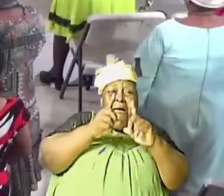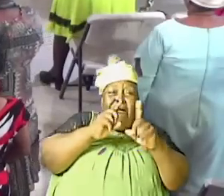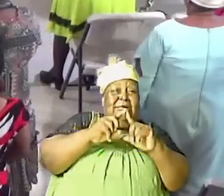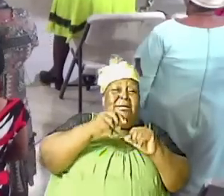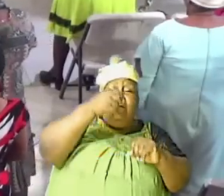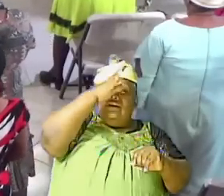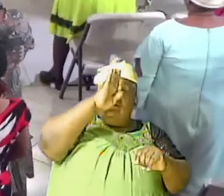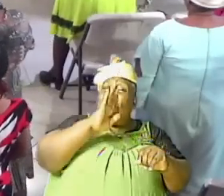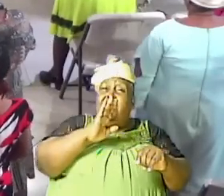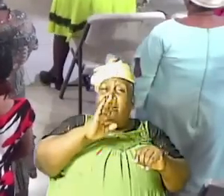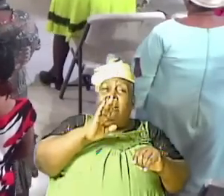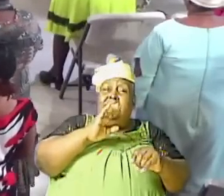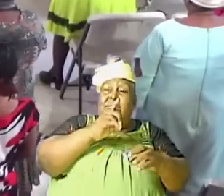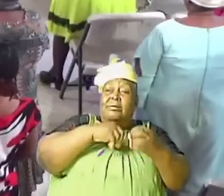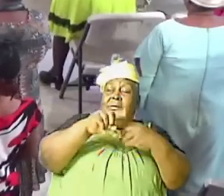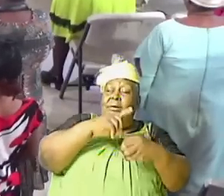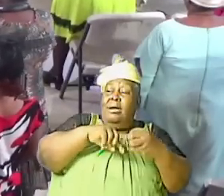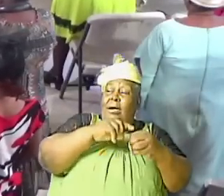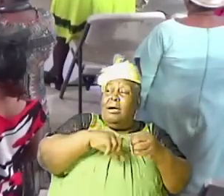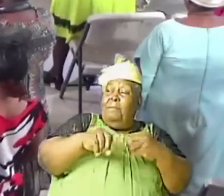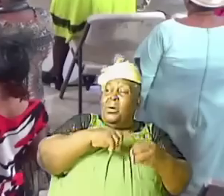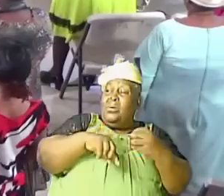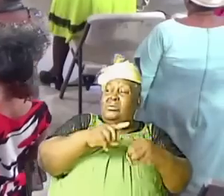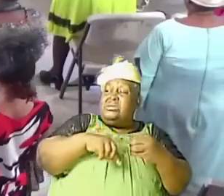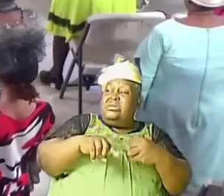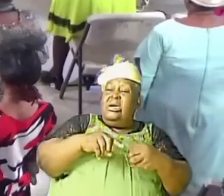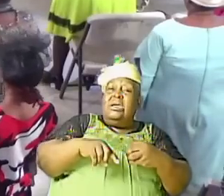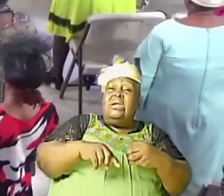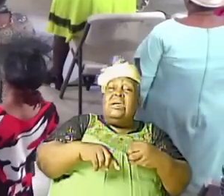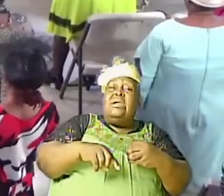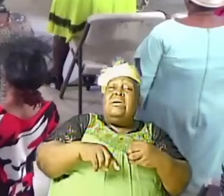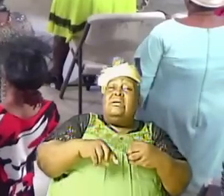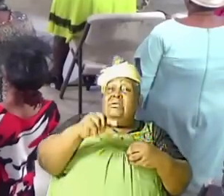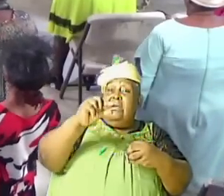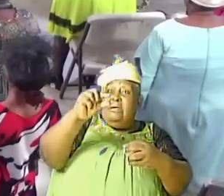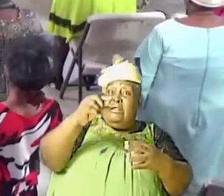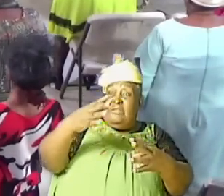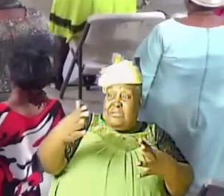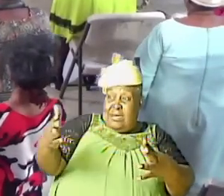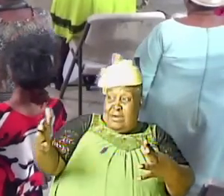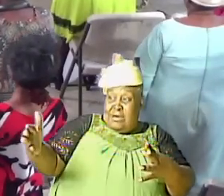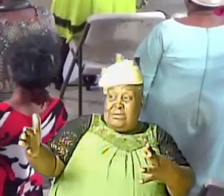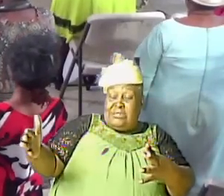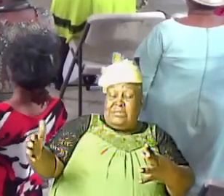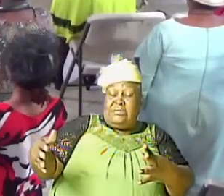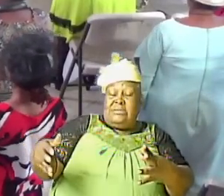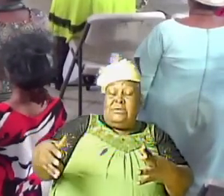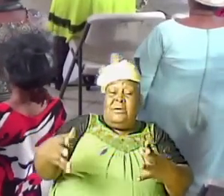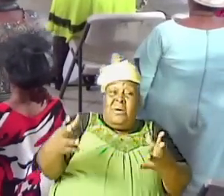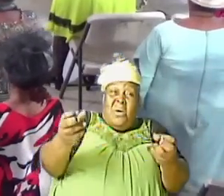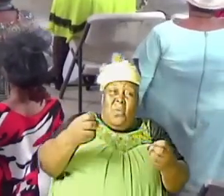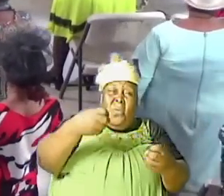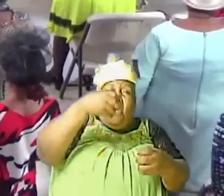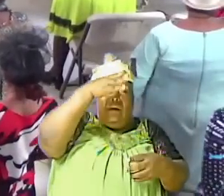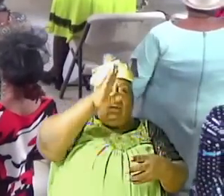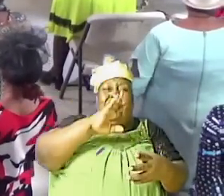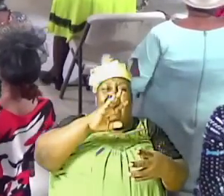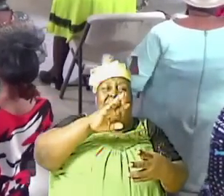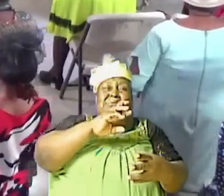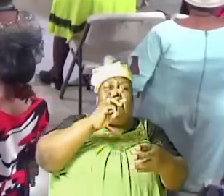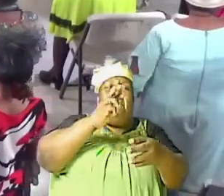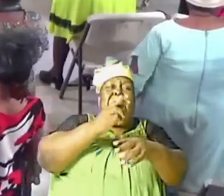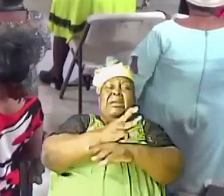pebbles. And because we want him to have his way today. We want him to reign on us. We want him to minister into our spirit. We want